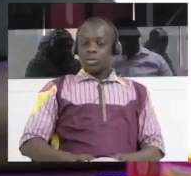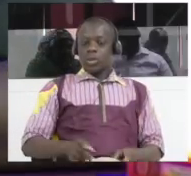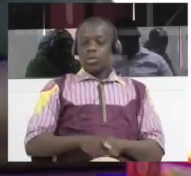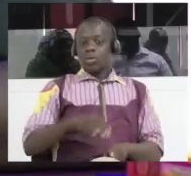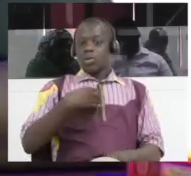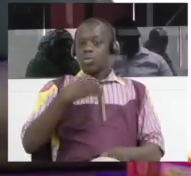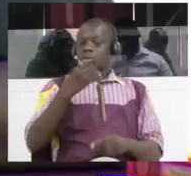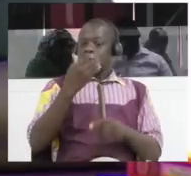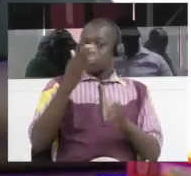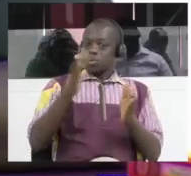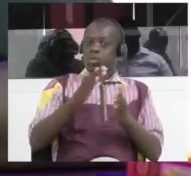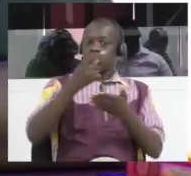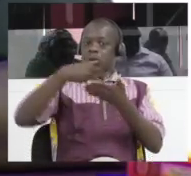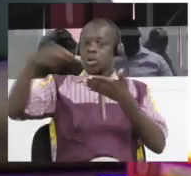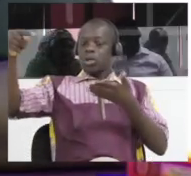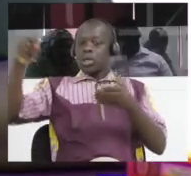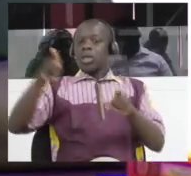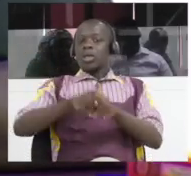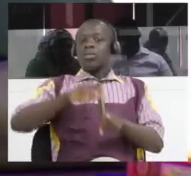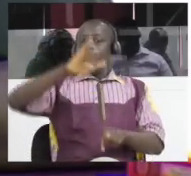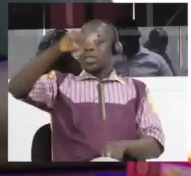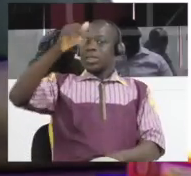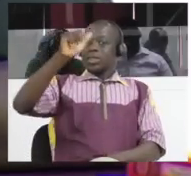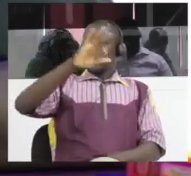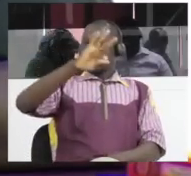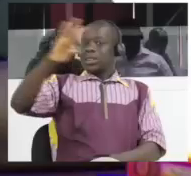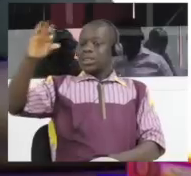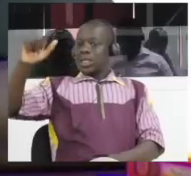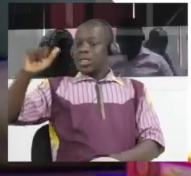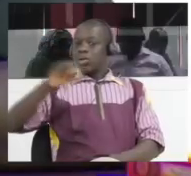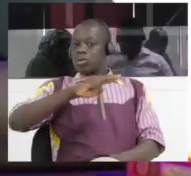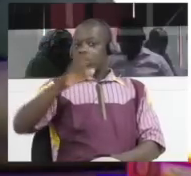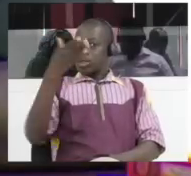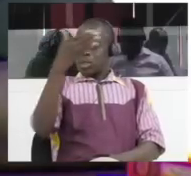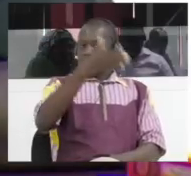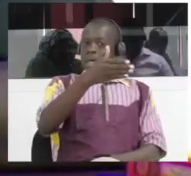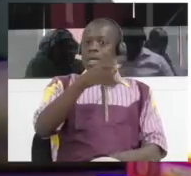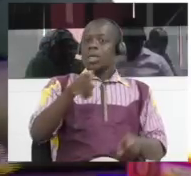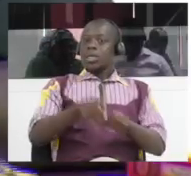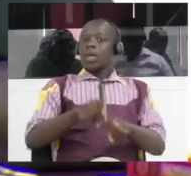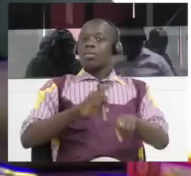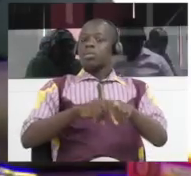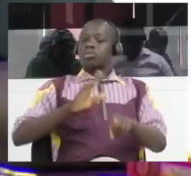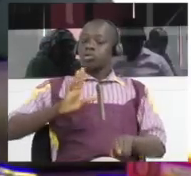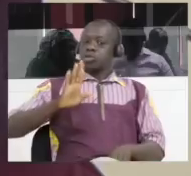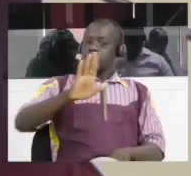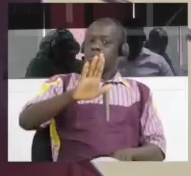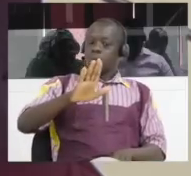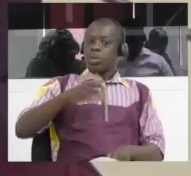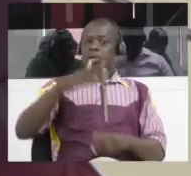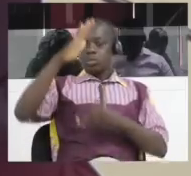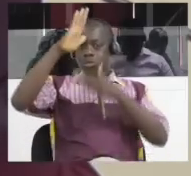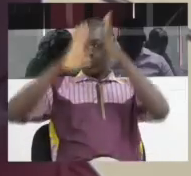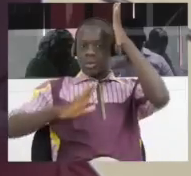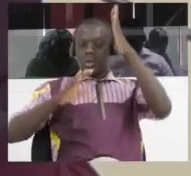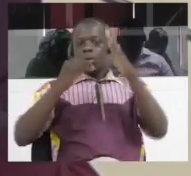I think some little bit of correction. Captain Jata was not at the vehicle then, but when we were stopped by the